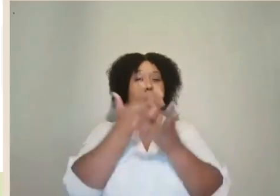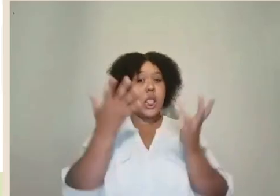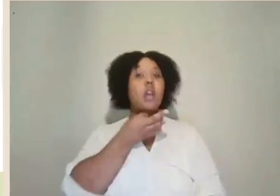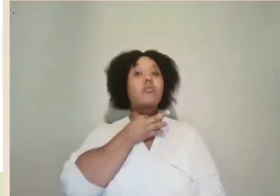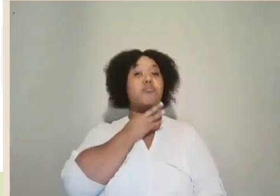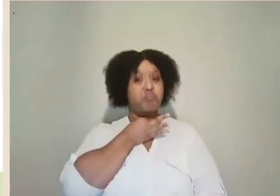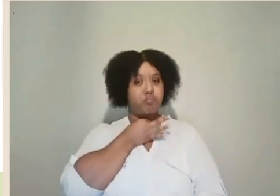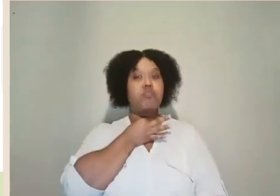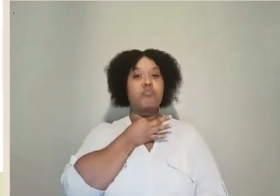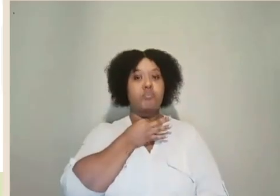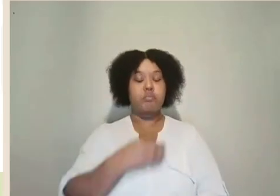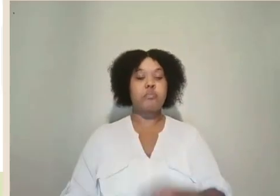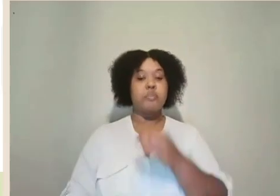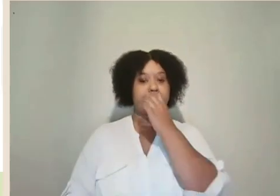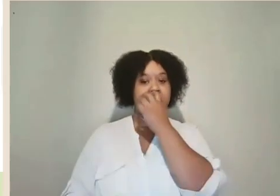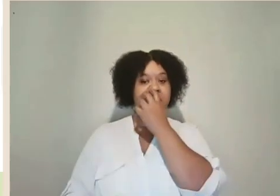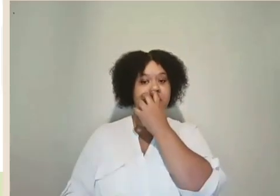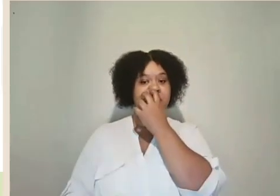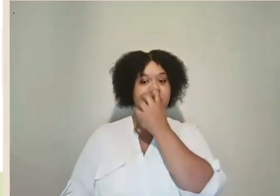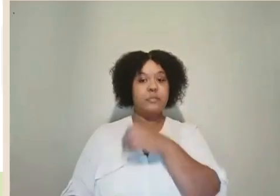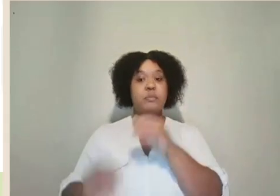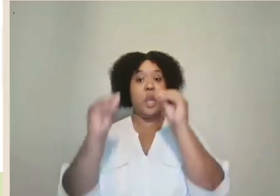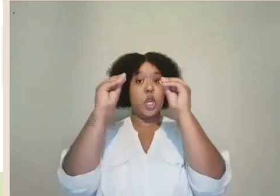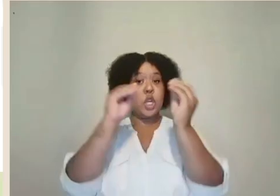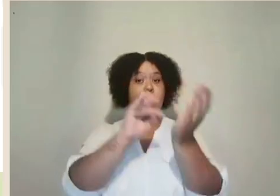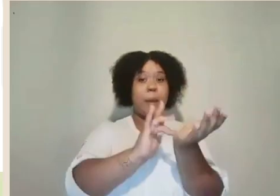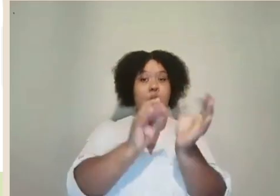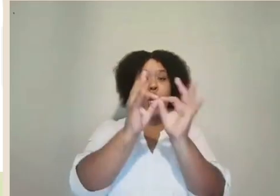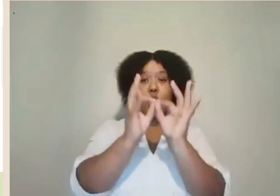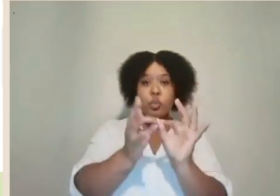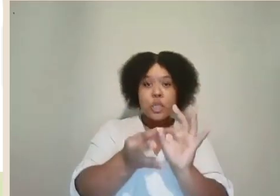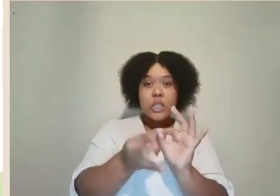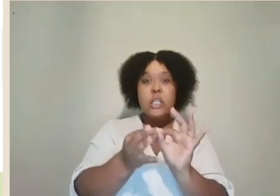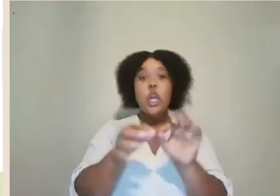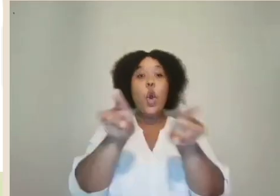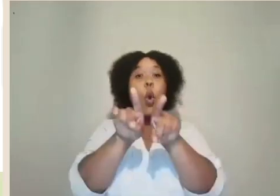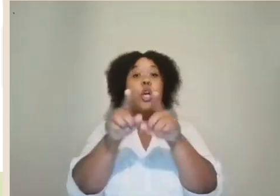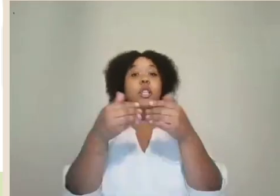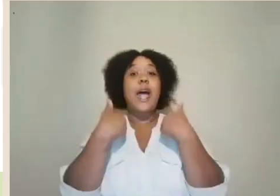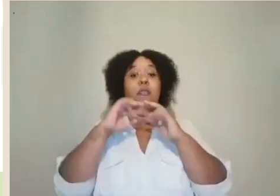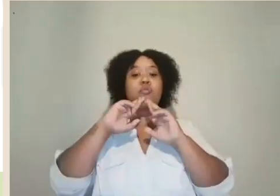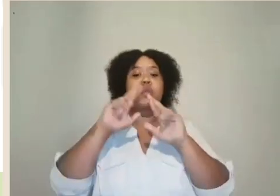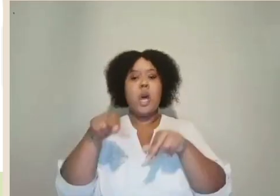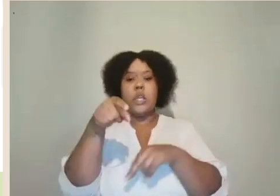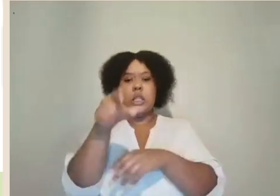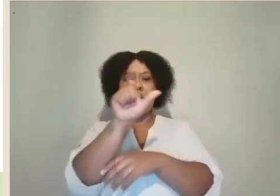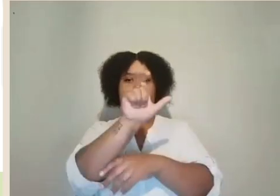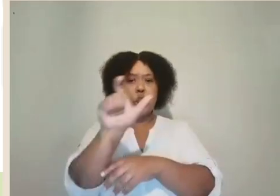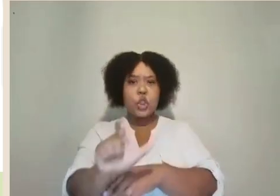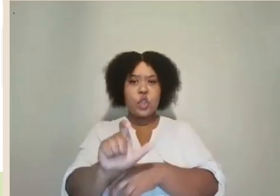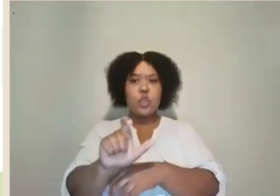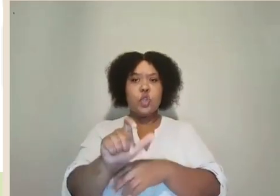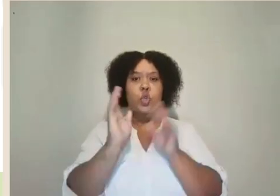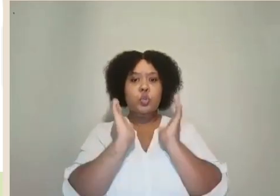Okay. Top medical interpretation. We also have some responses coming in the chats. I